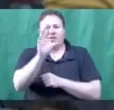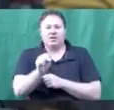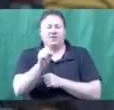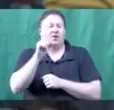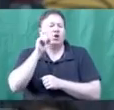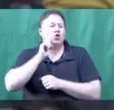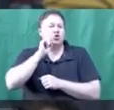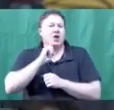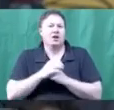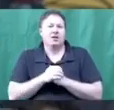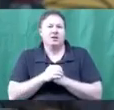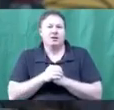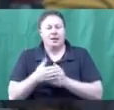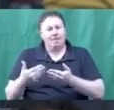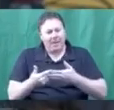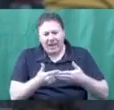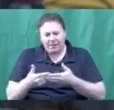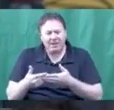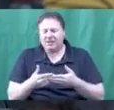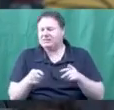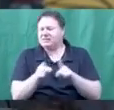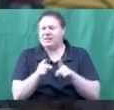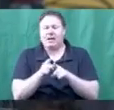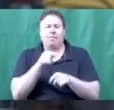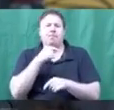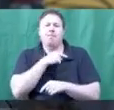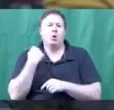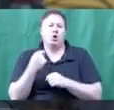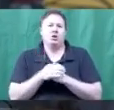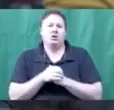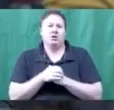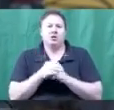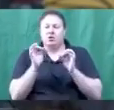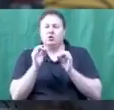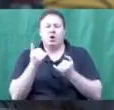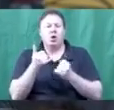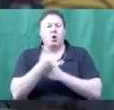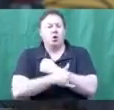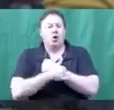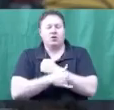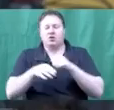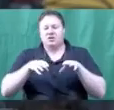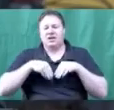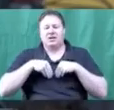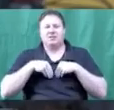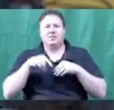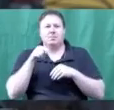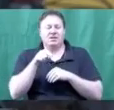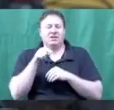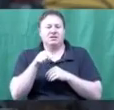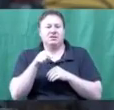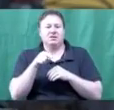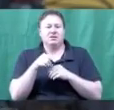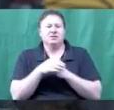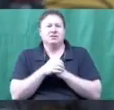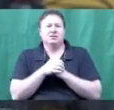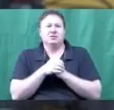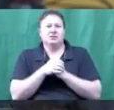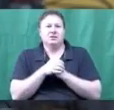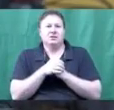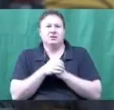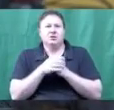granny, including babies that were murdered. No country would allow these unspeakable atrocities to go unanswered, and